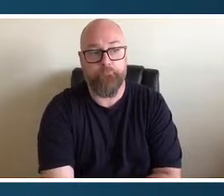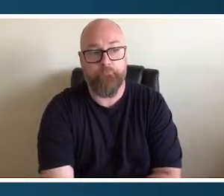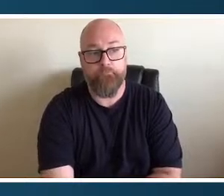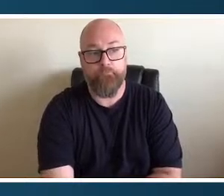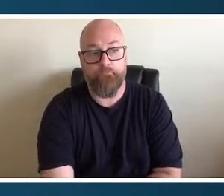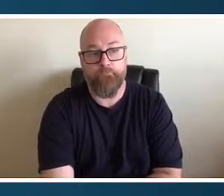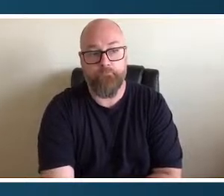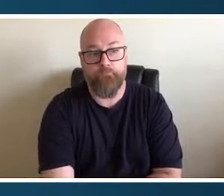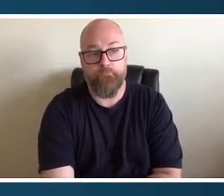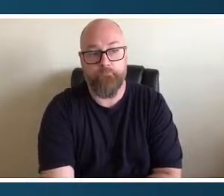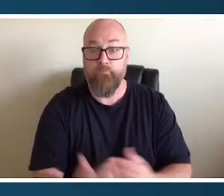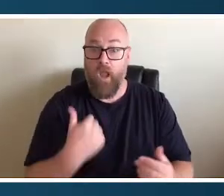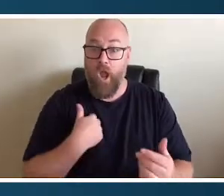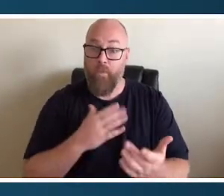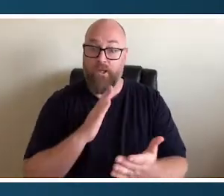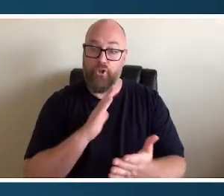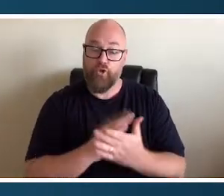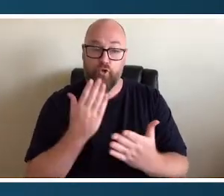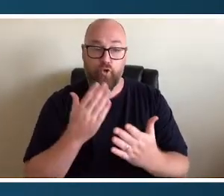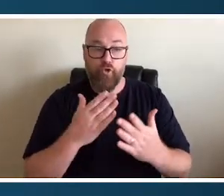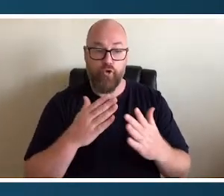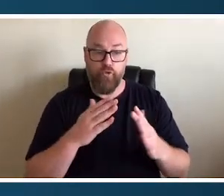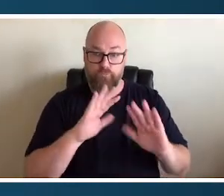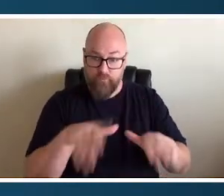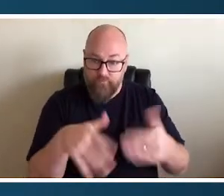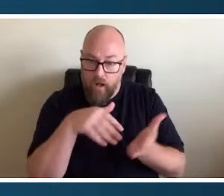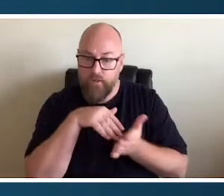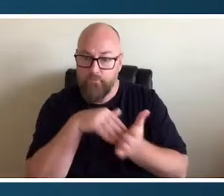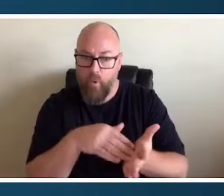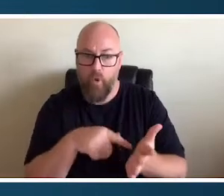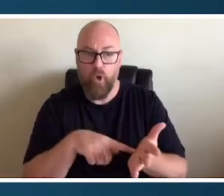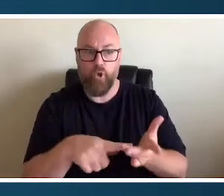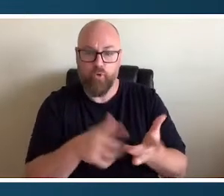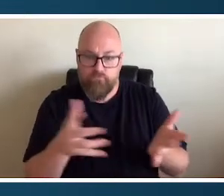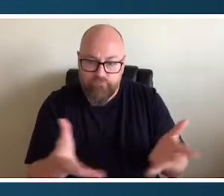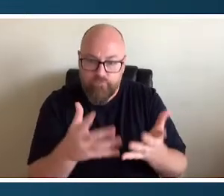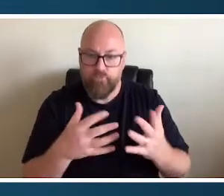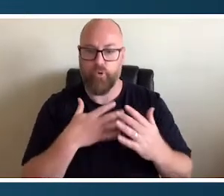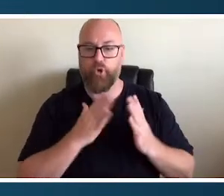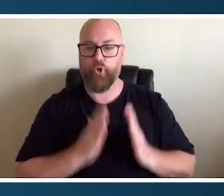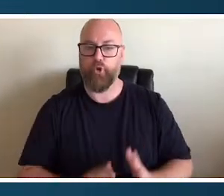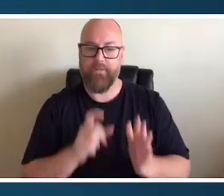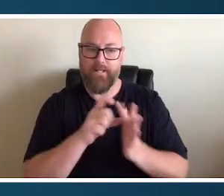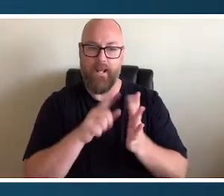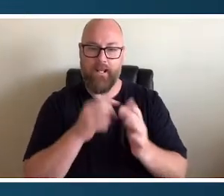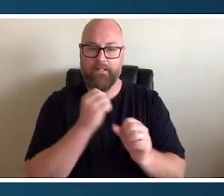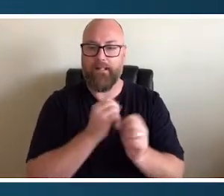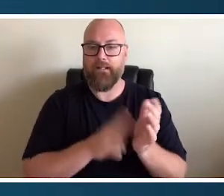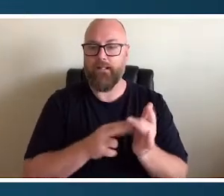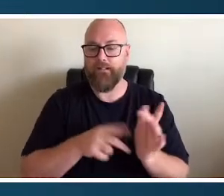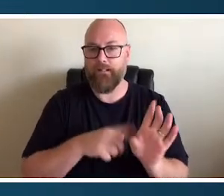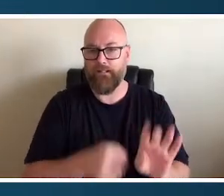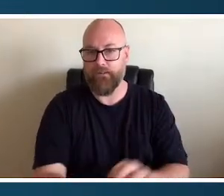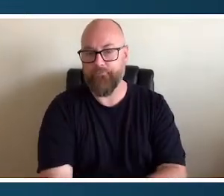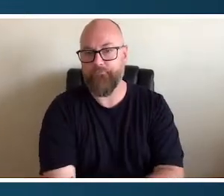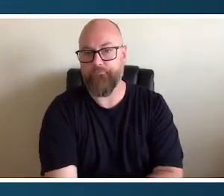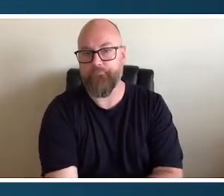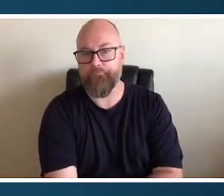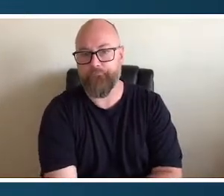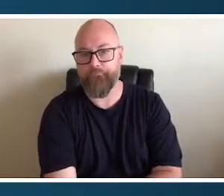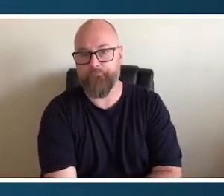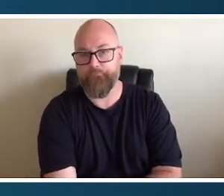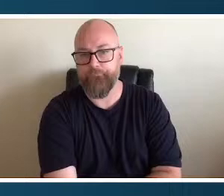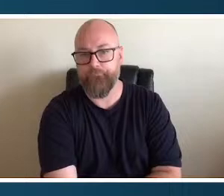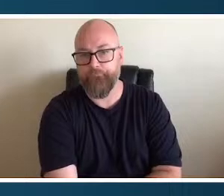aid in a way that upholds human dignity? The concepts that inform localization, such